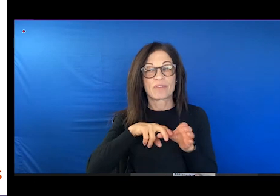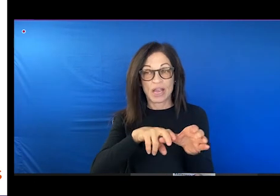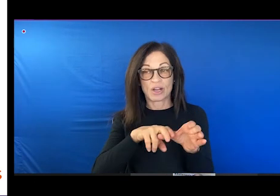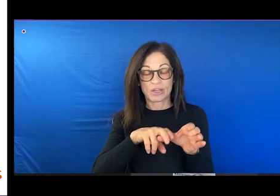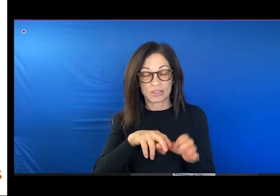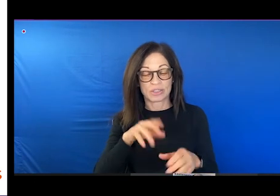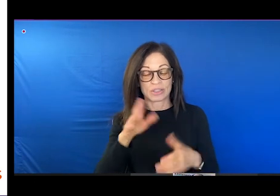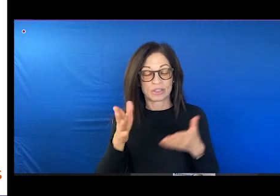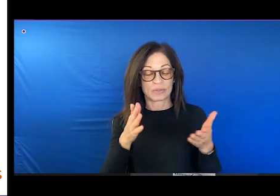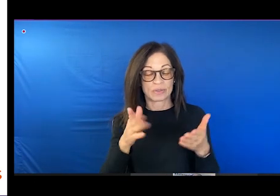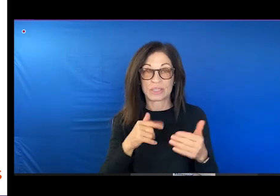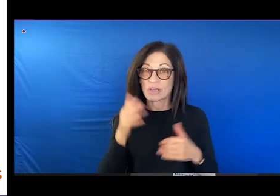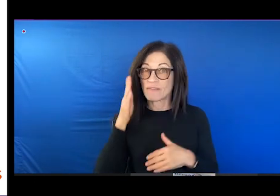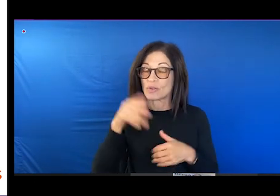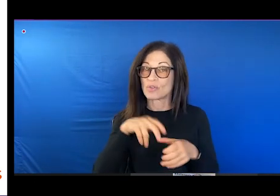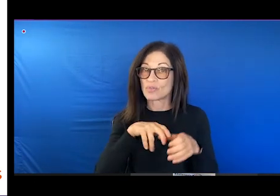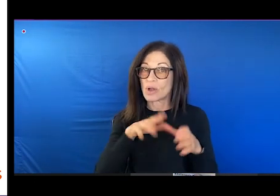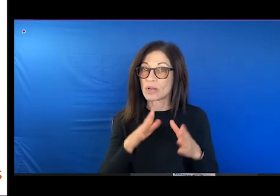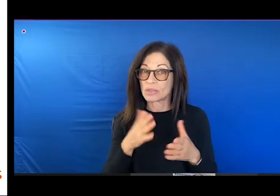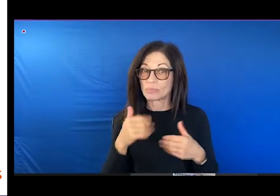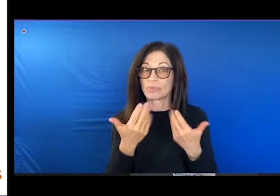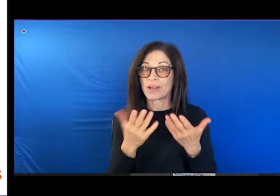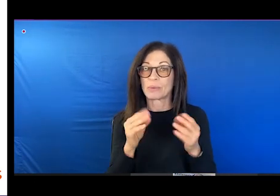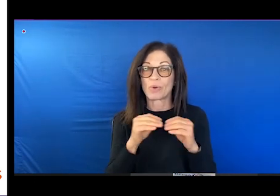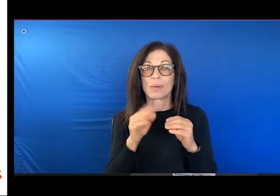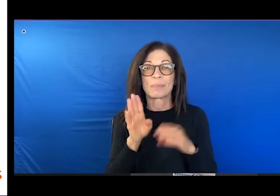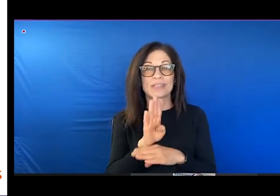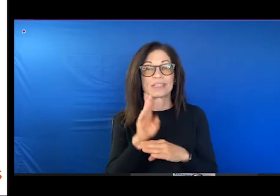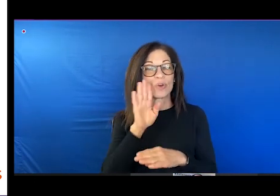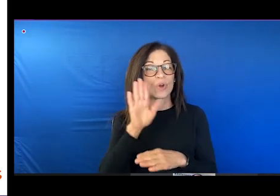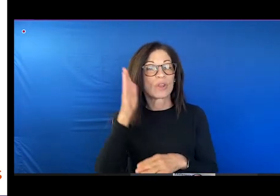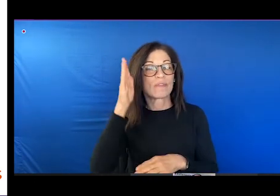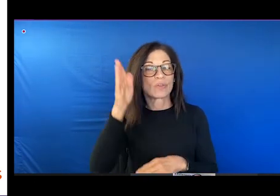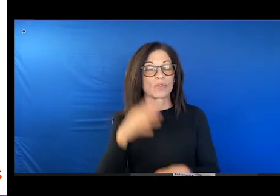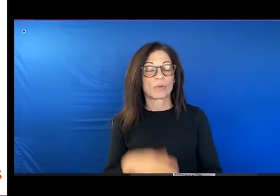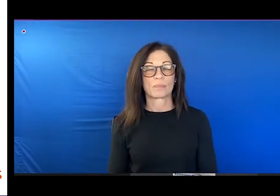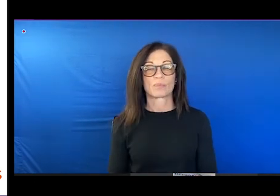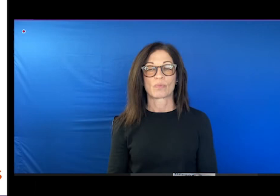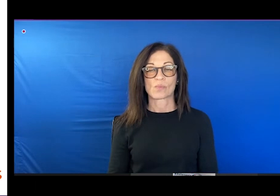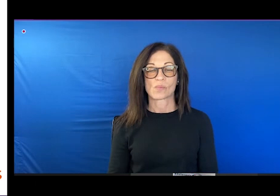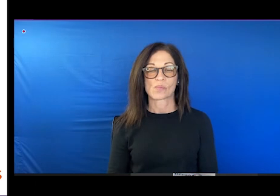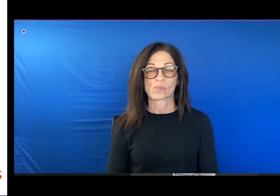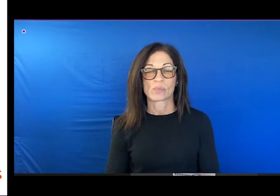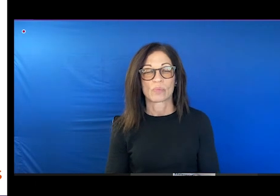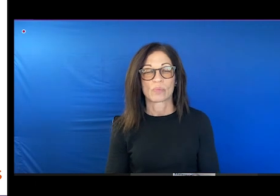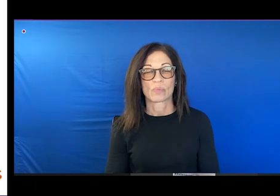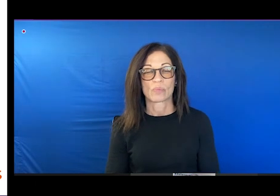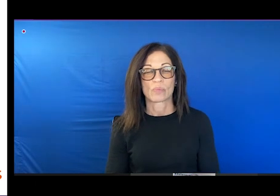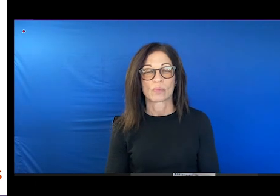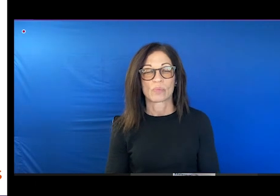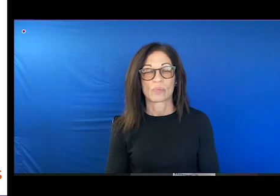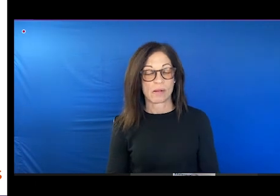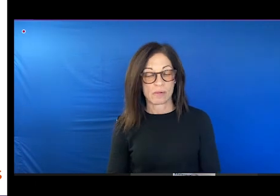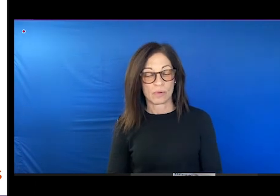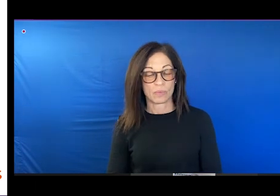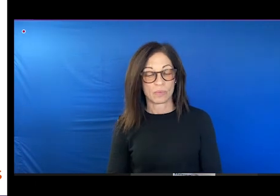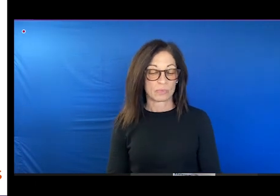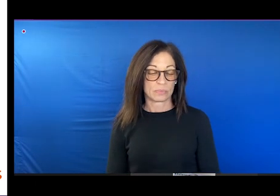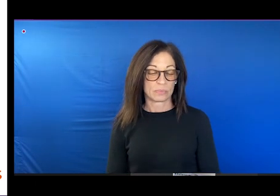service. These are future riders. We're going to give you business in the future. Next slide, please.